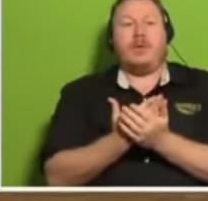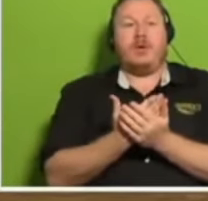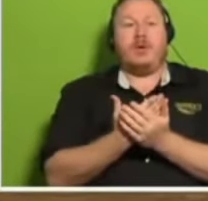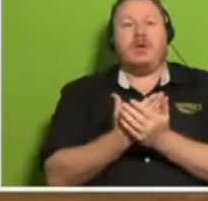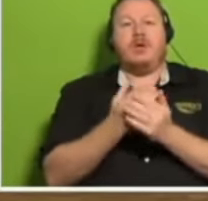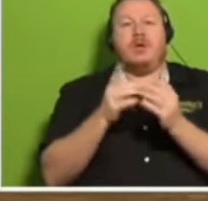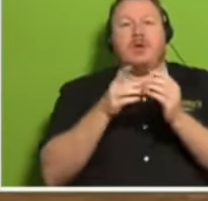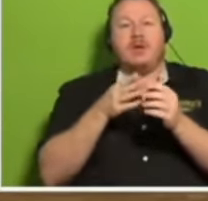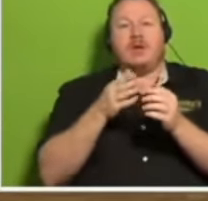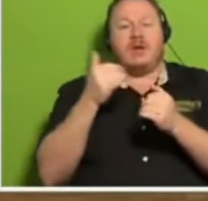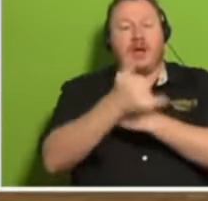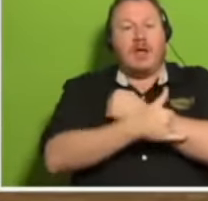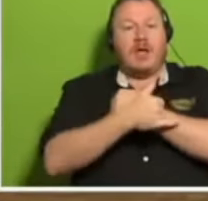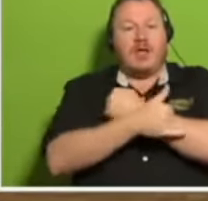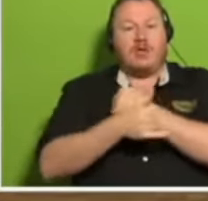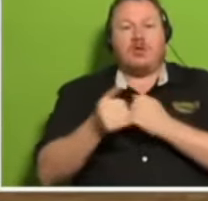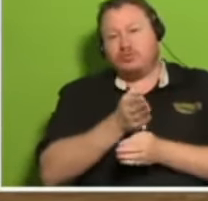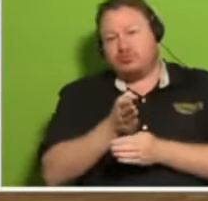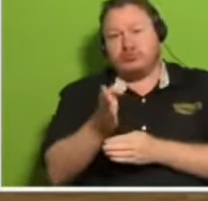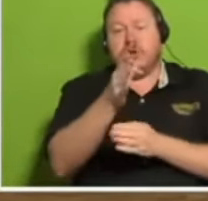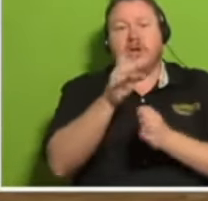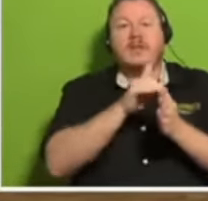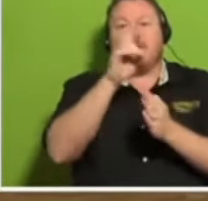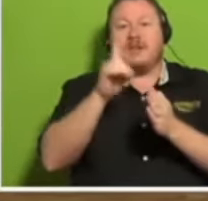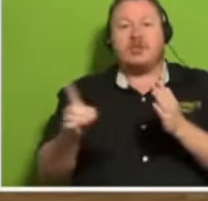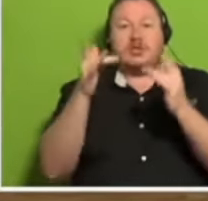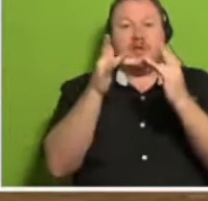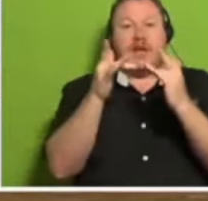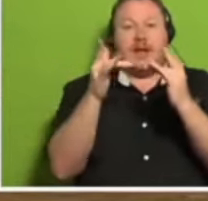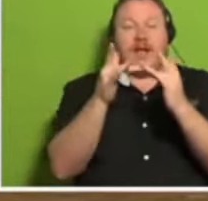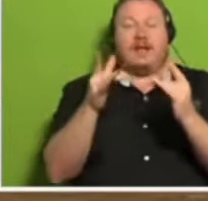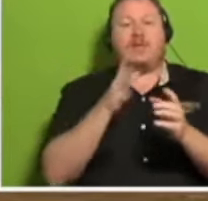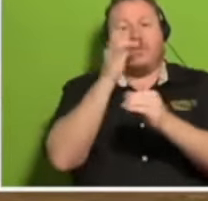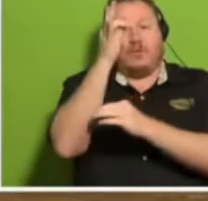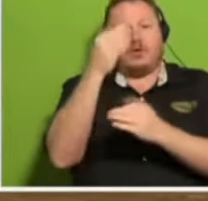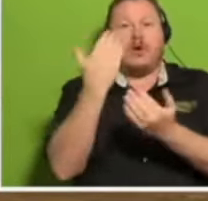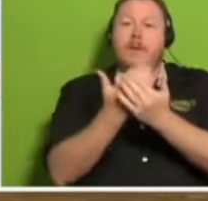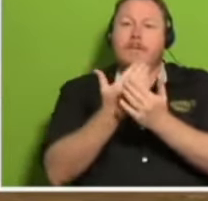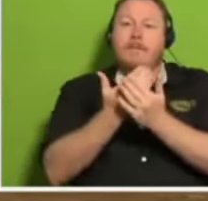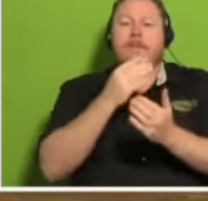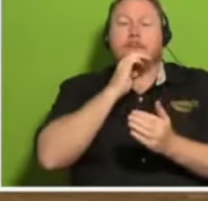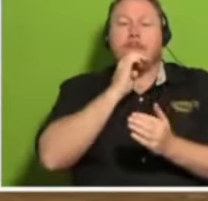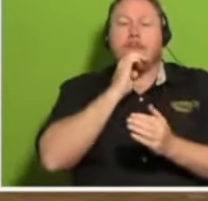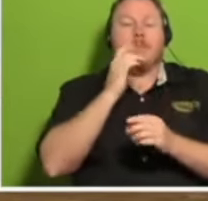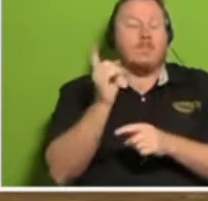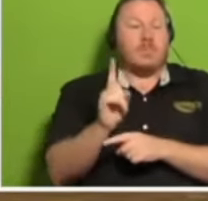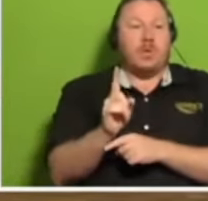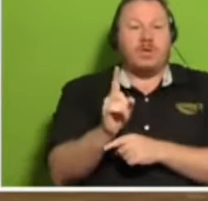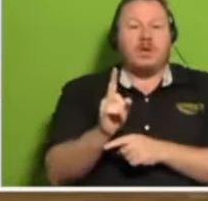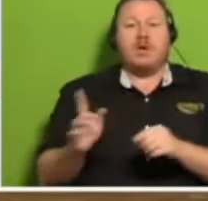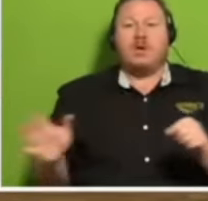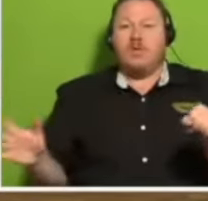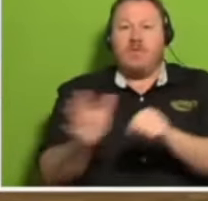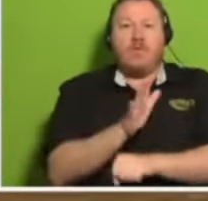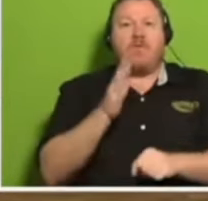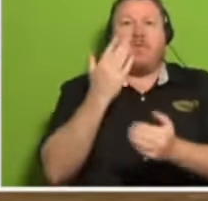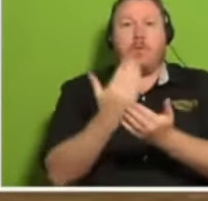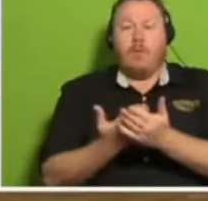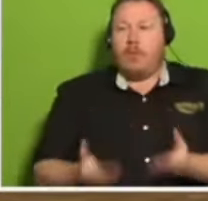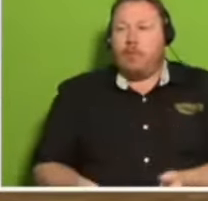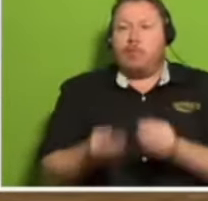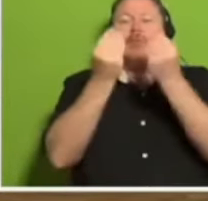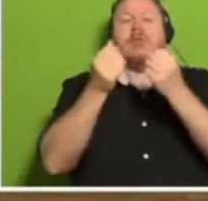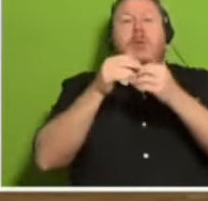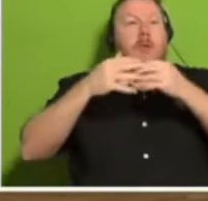country into a digitally connected future will require us to be adept at also building and nurturing networks